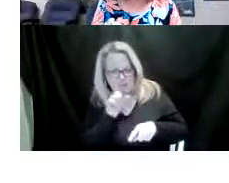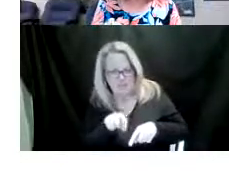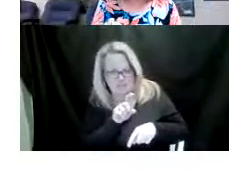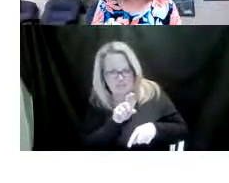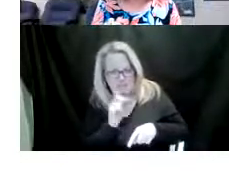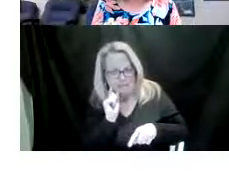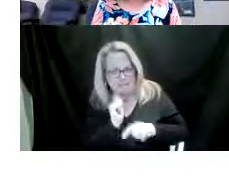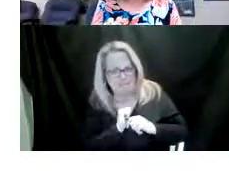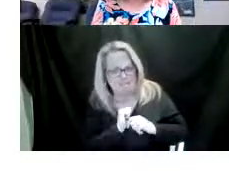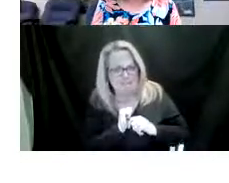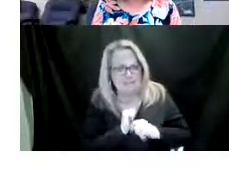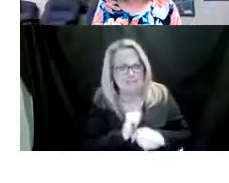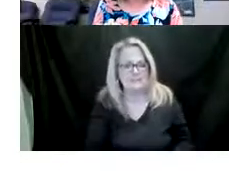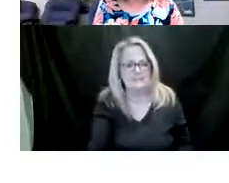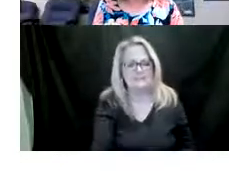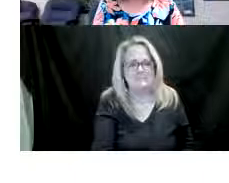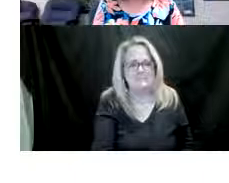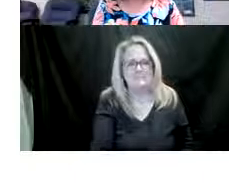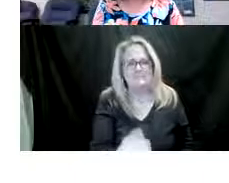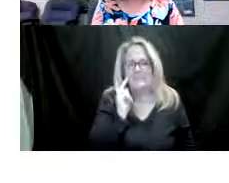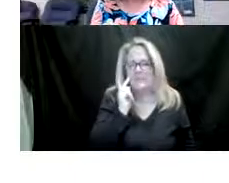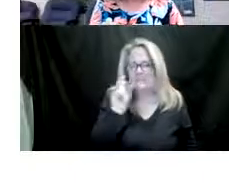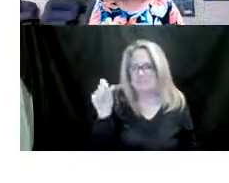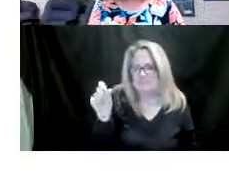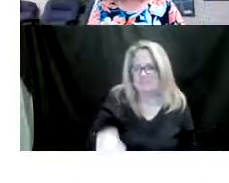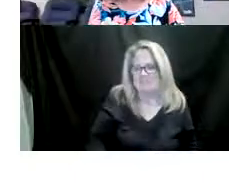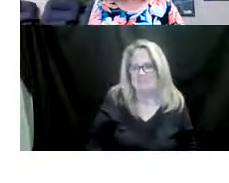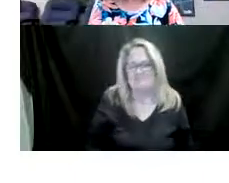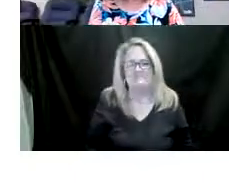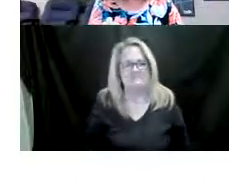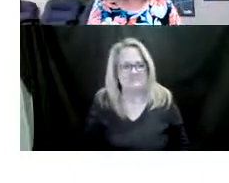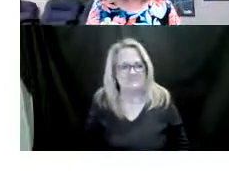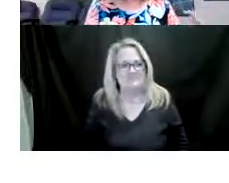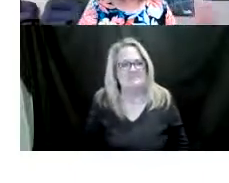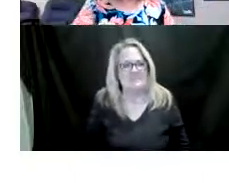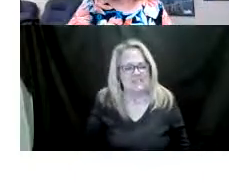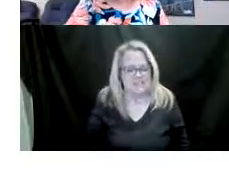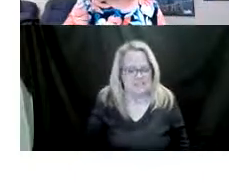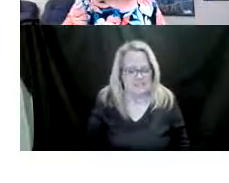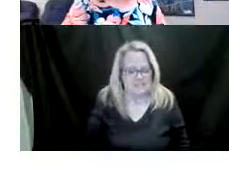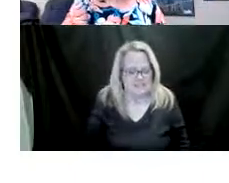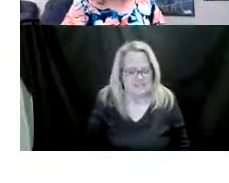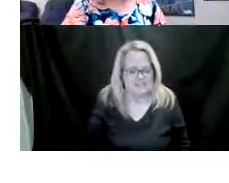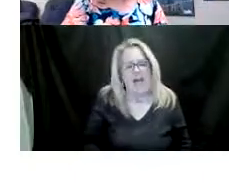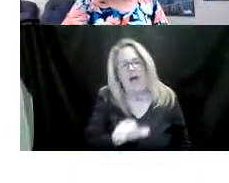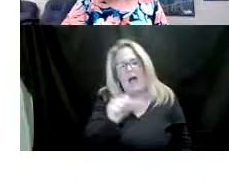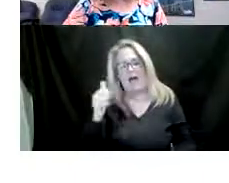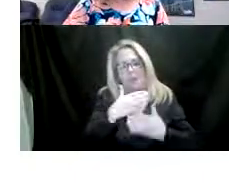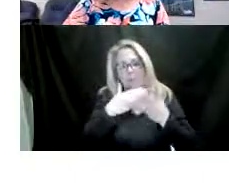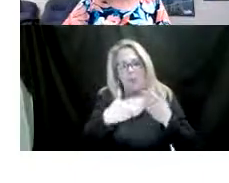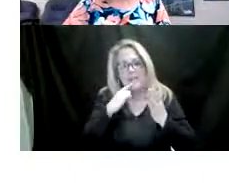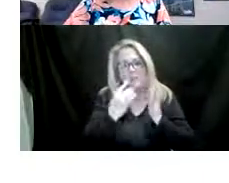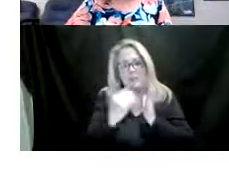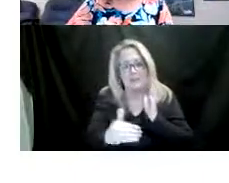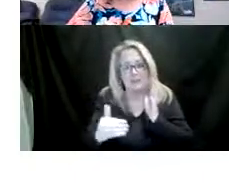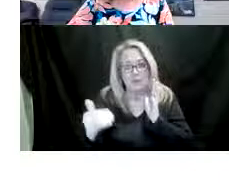think? Okay. Yes. Okay. Another part of this is repetition,